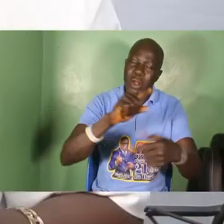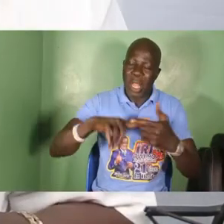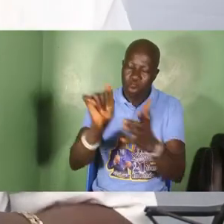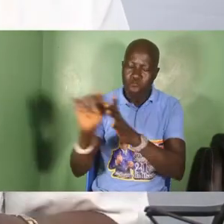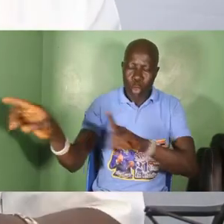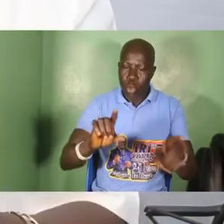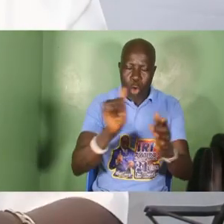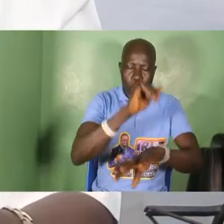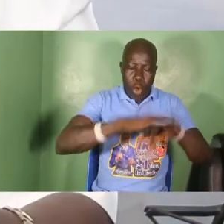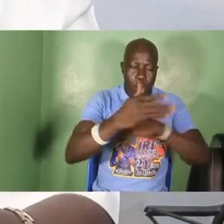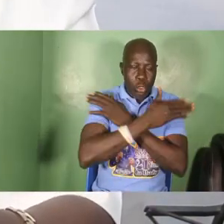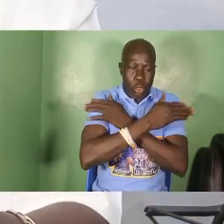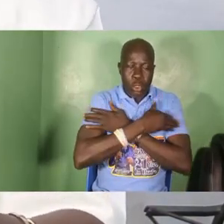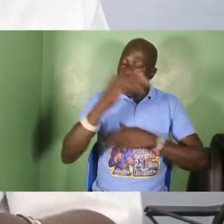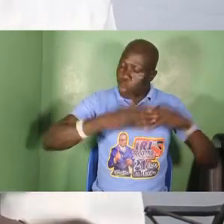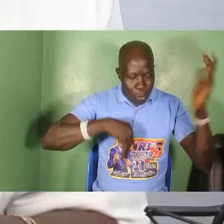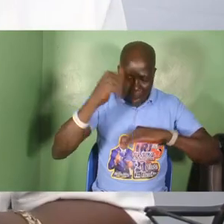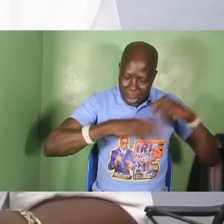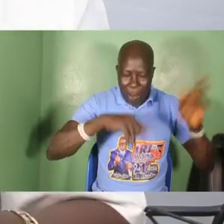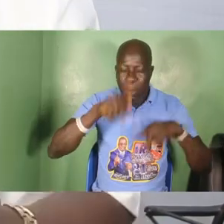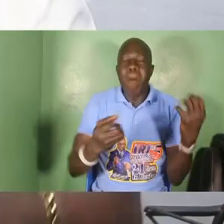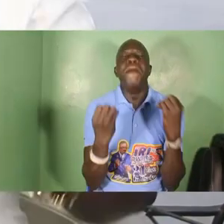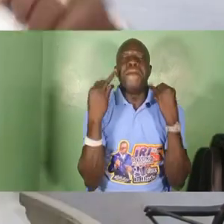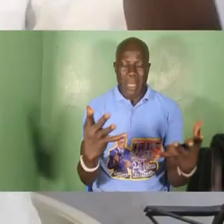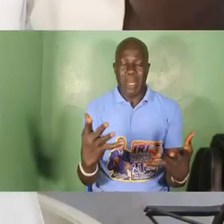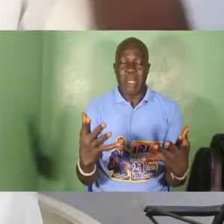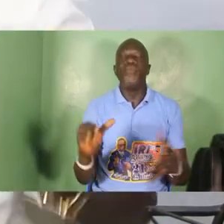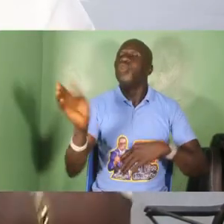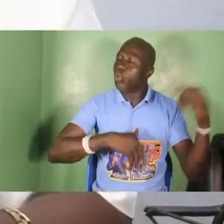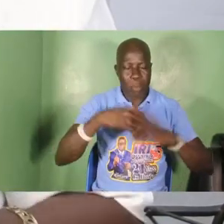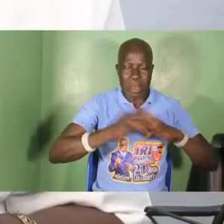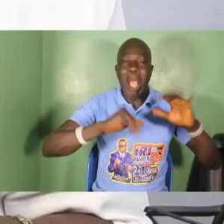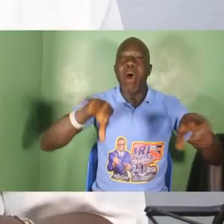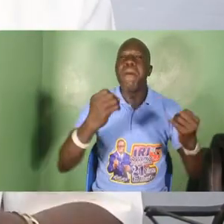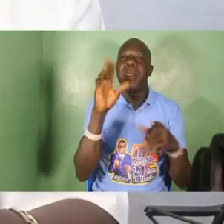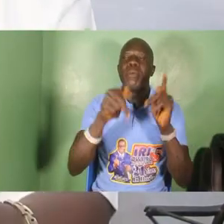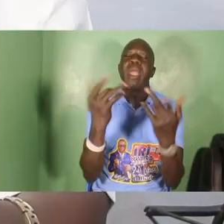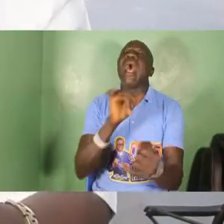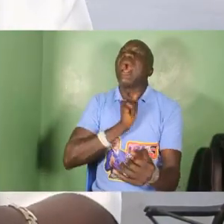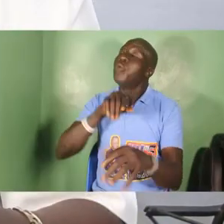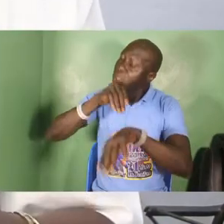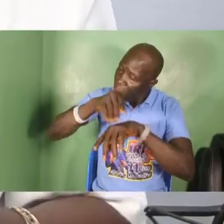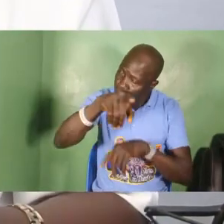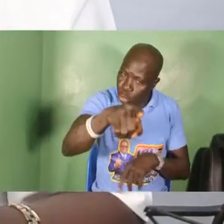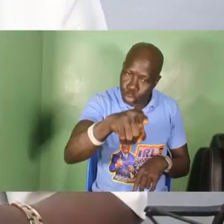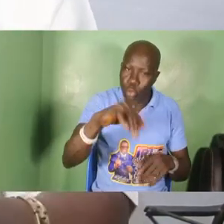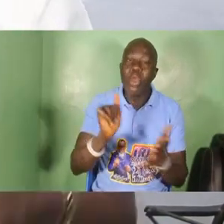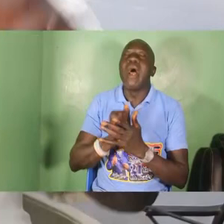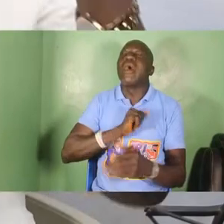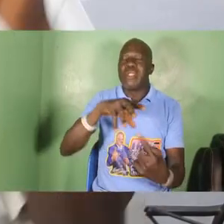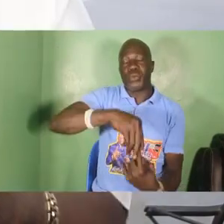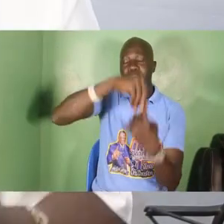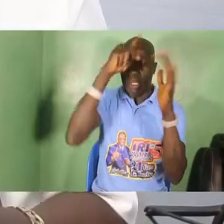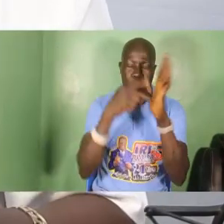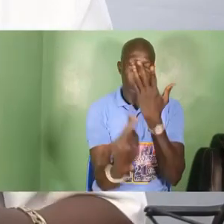son. What you can win. No matter how the people may be. No matter how much they may be. And the Lord has